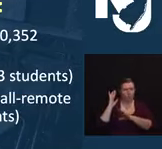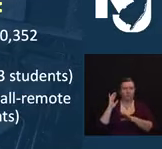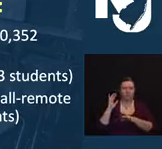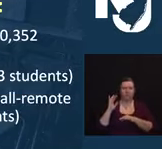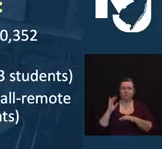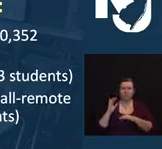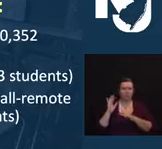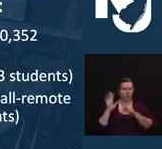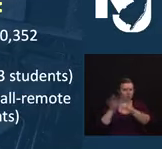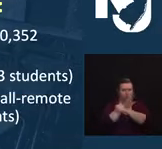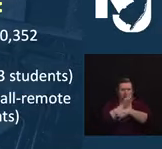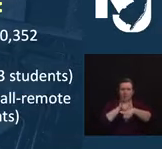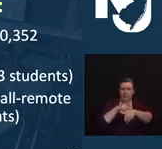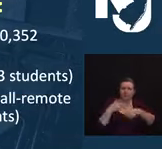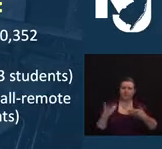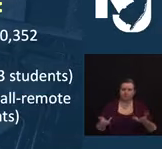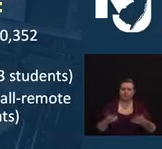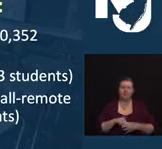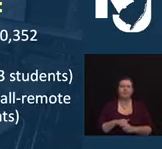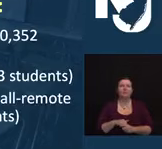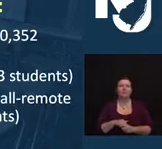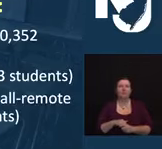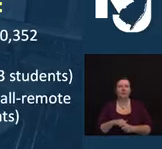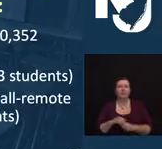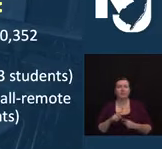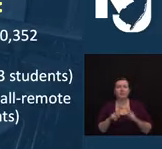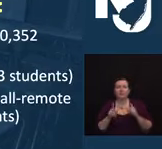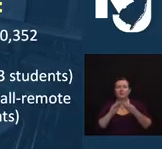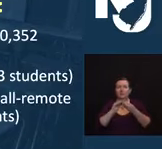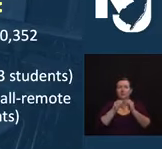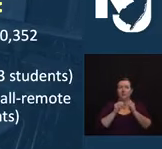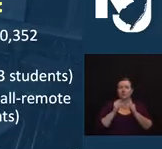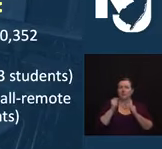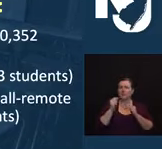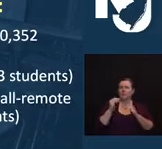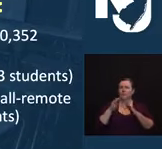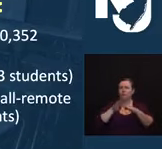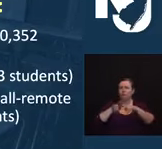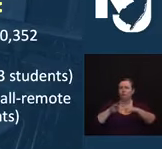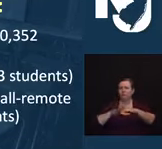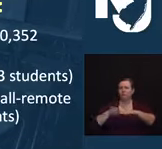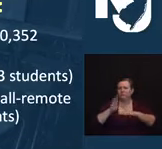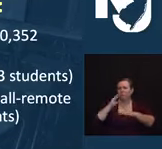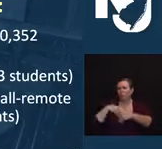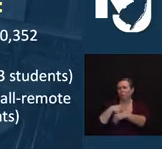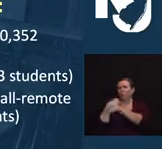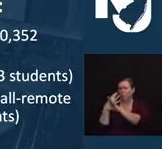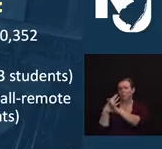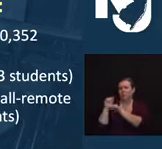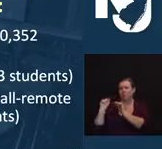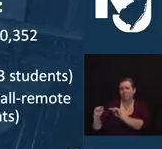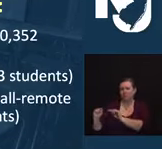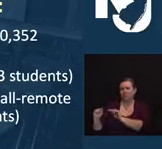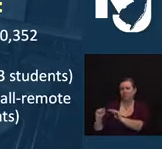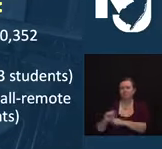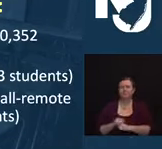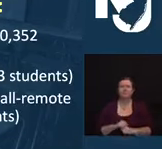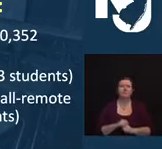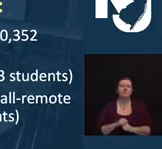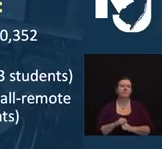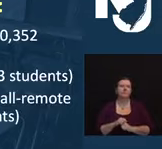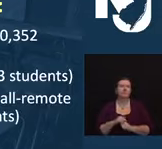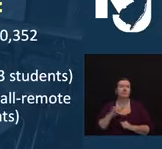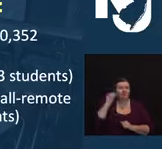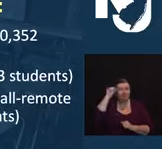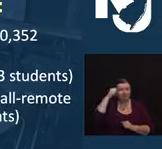number also continues to trend downward. But keep in mind, too, that these students have now been out of their classrooms for a full